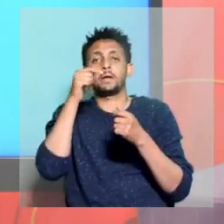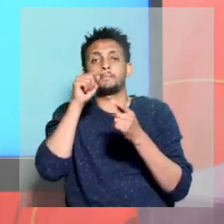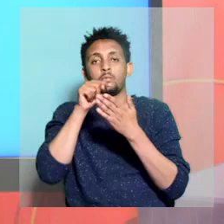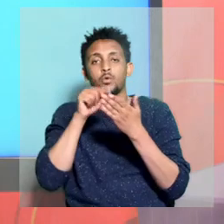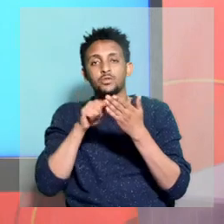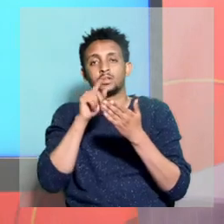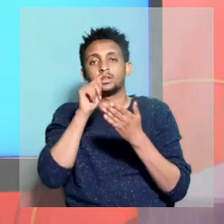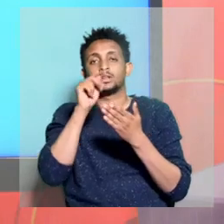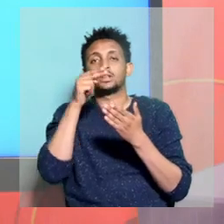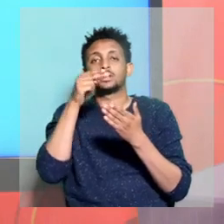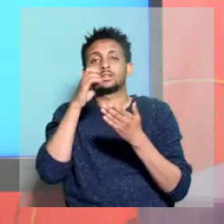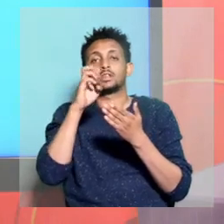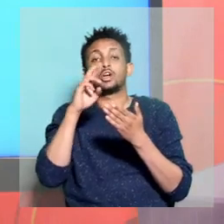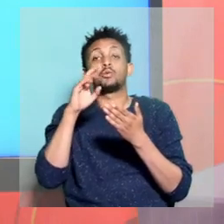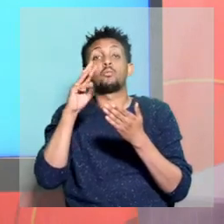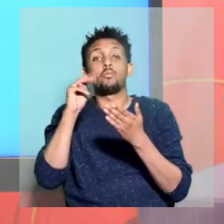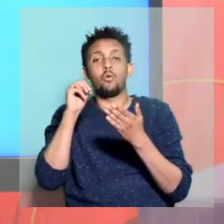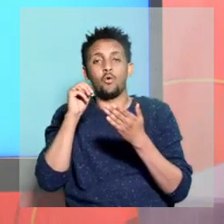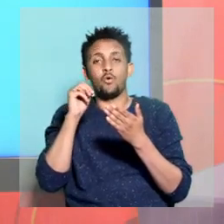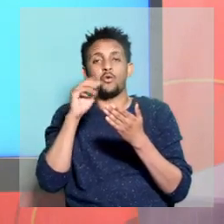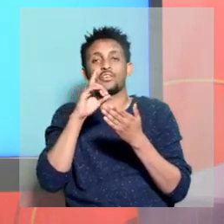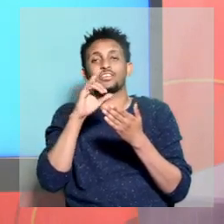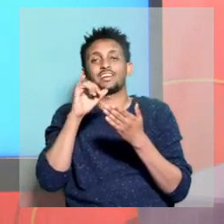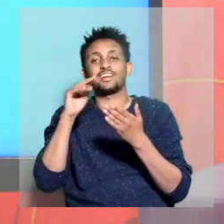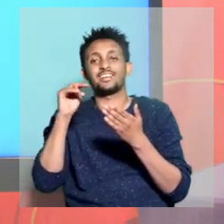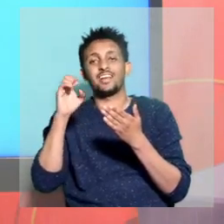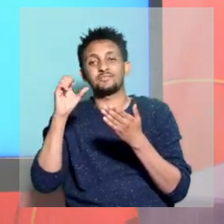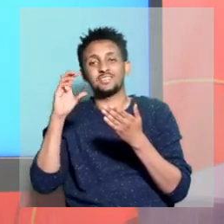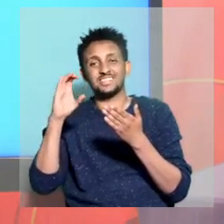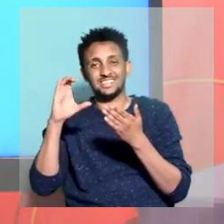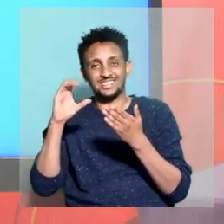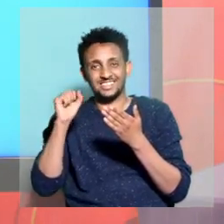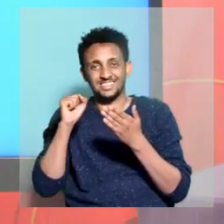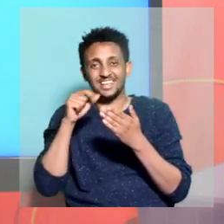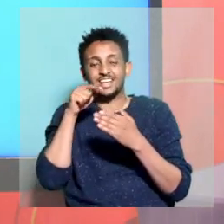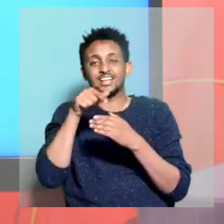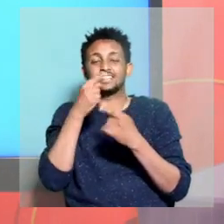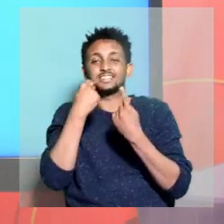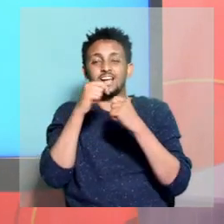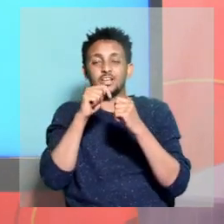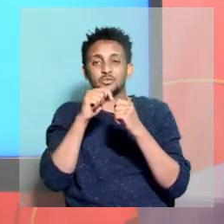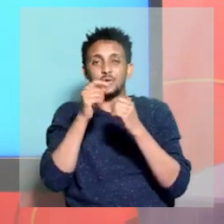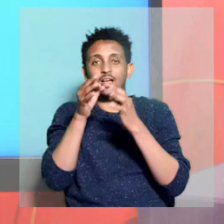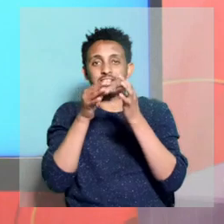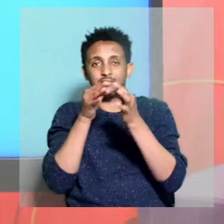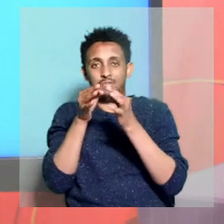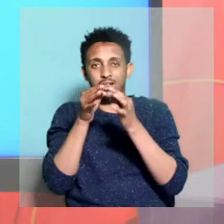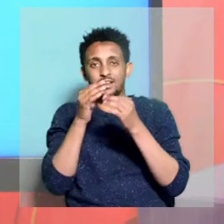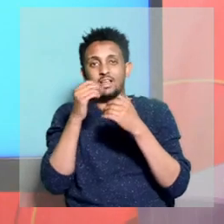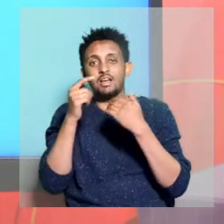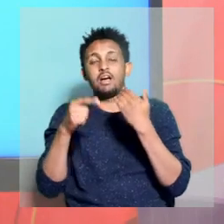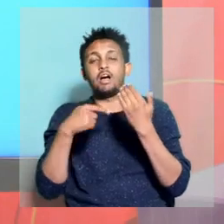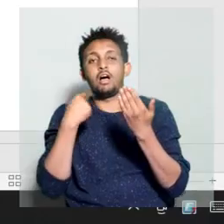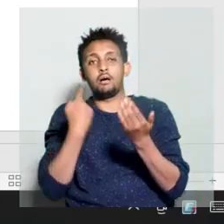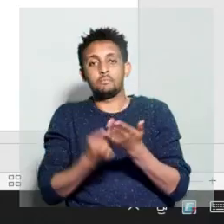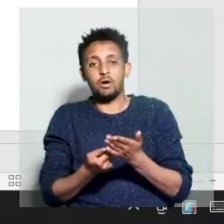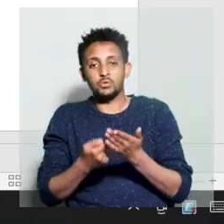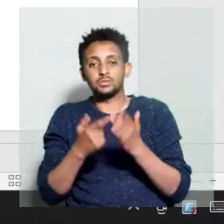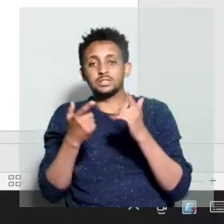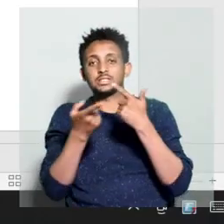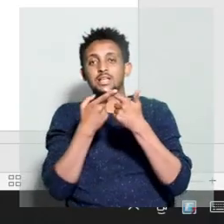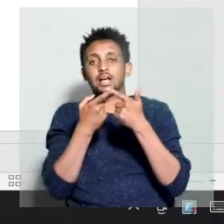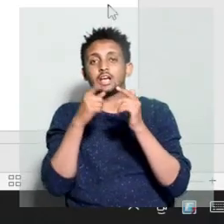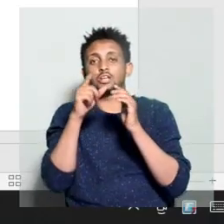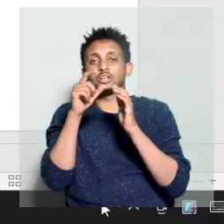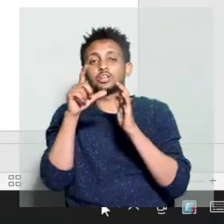on thermodynamics. We have tried to list out and try to explain about the second